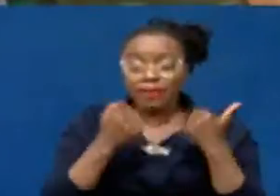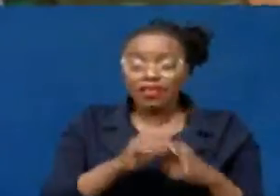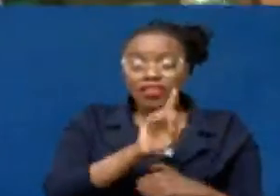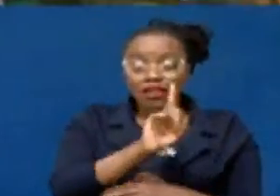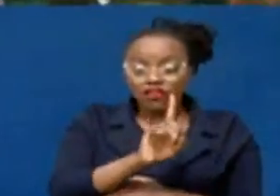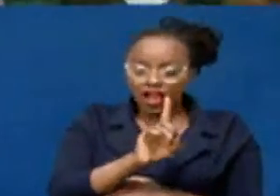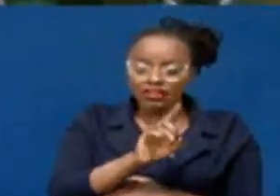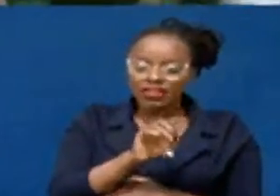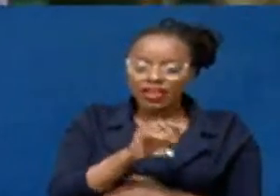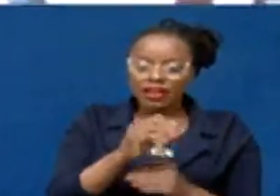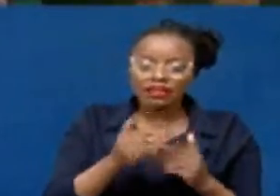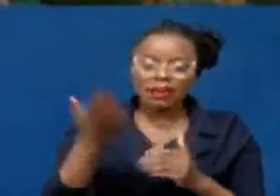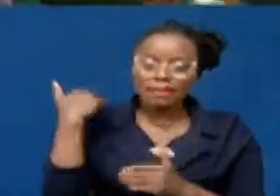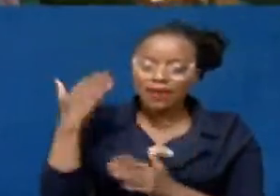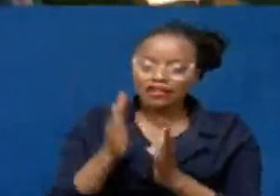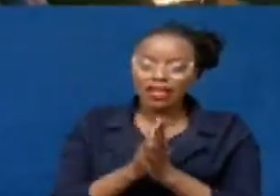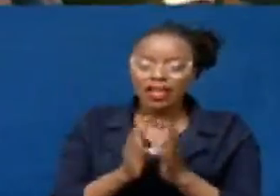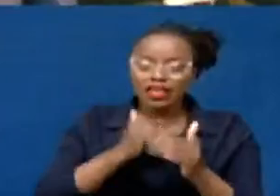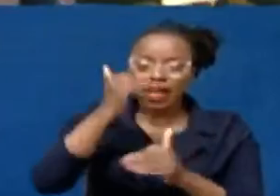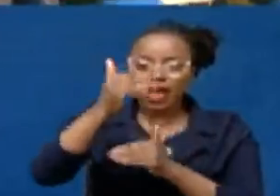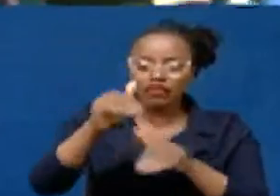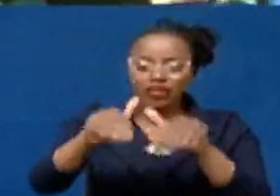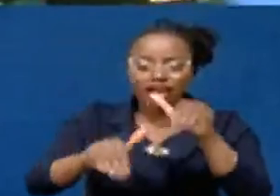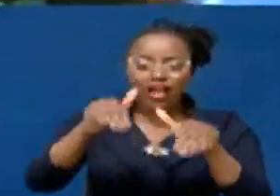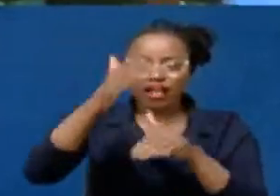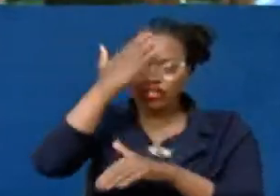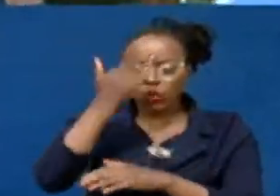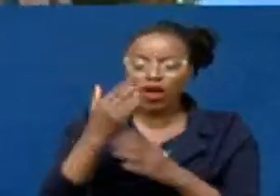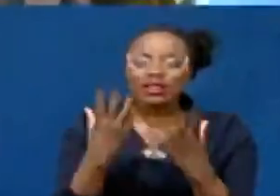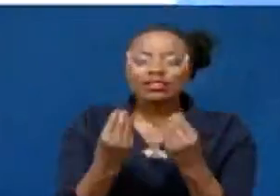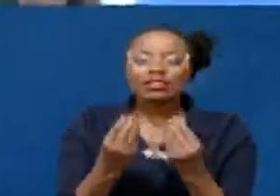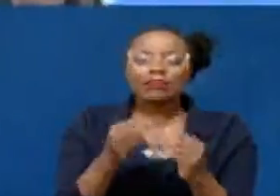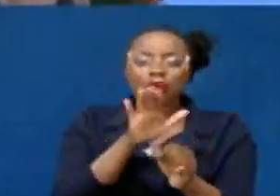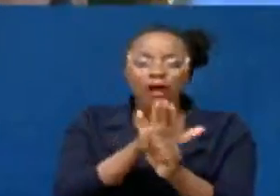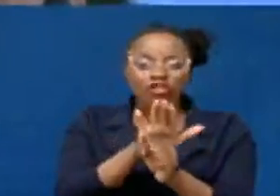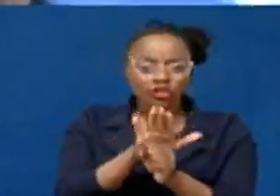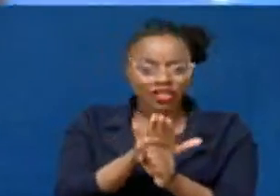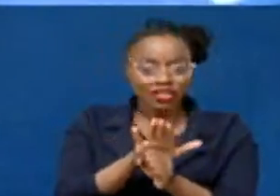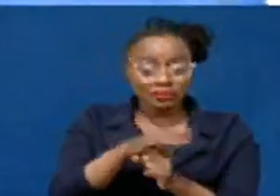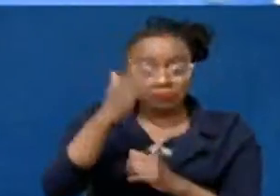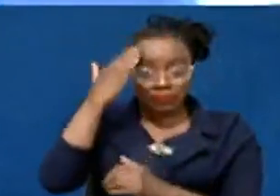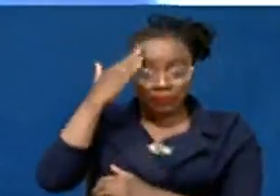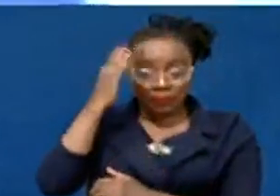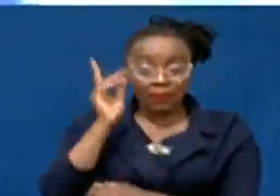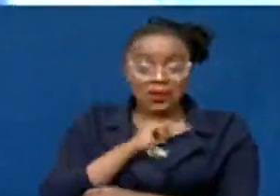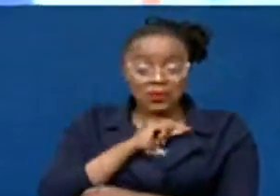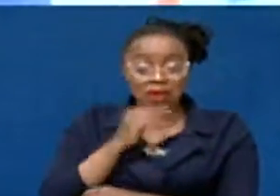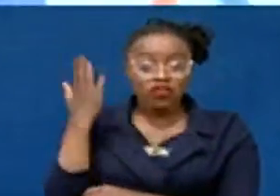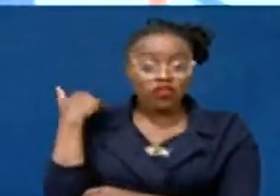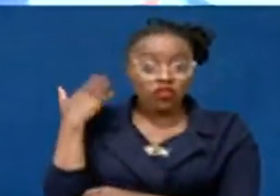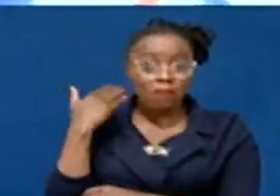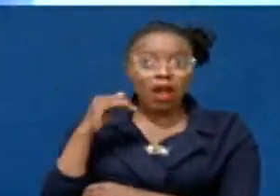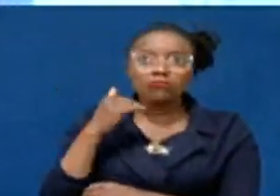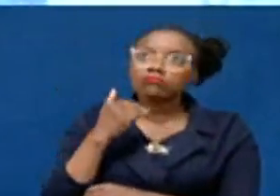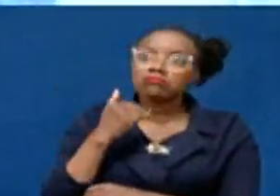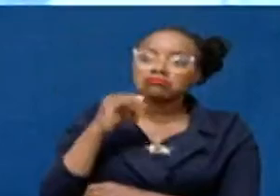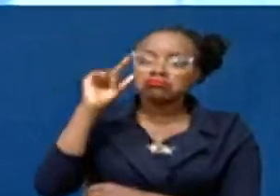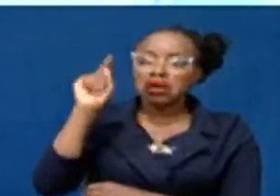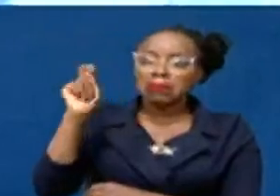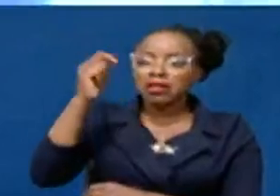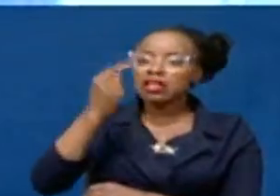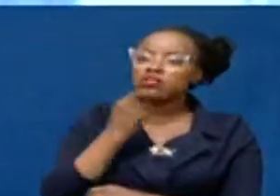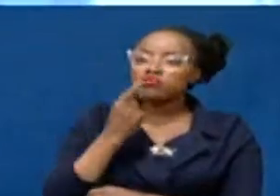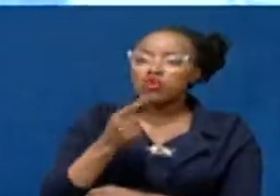first past the post election, which was simple majority. Remember, former President Daniel Arap Moi was